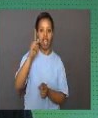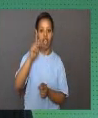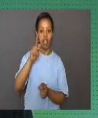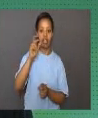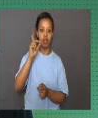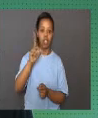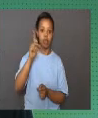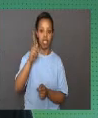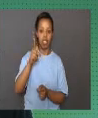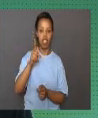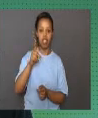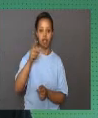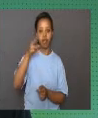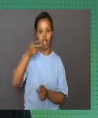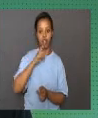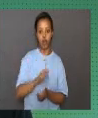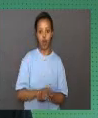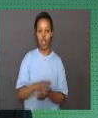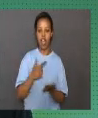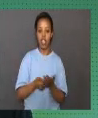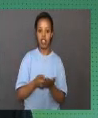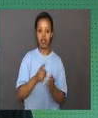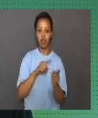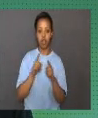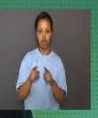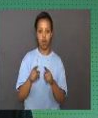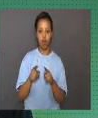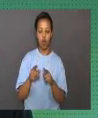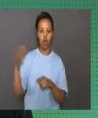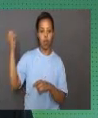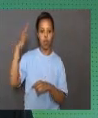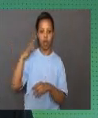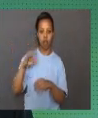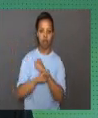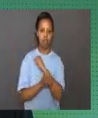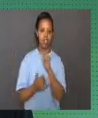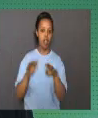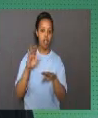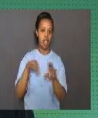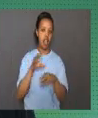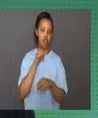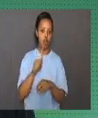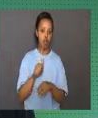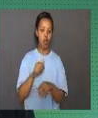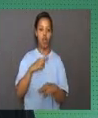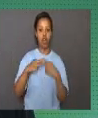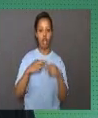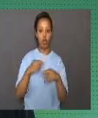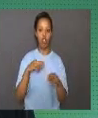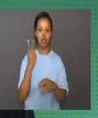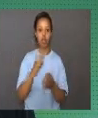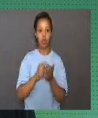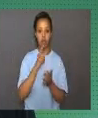NADPH, which is used in light-independent reactions. We will learn about